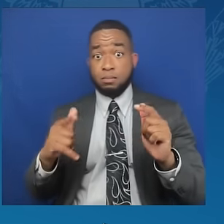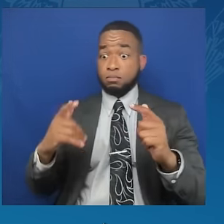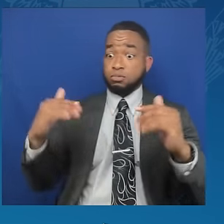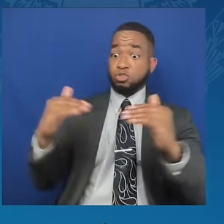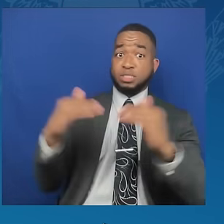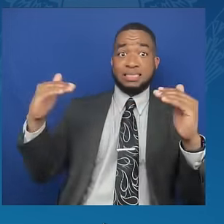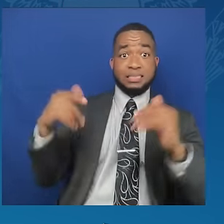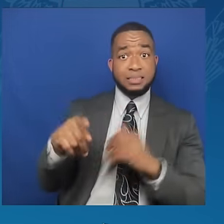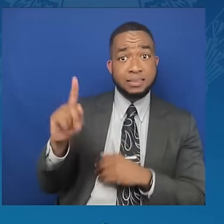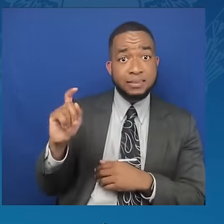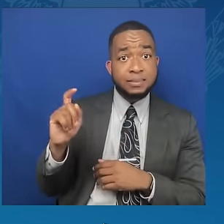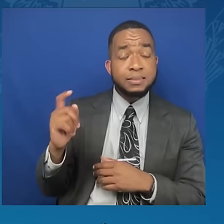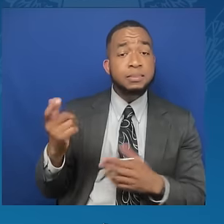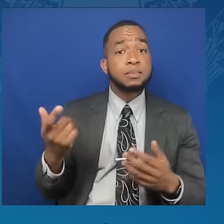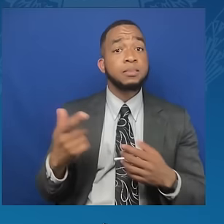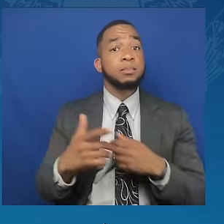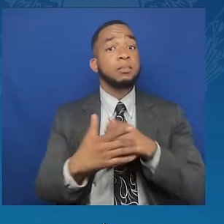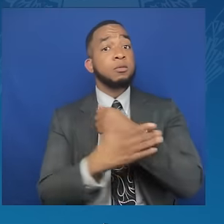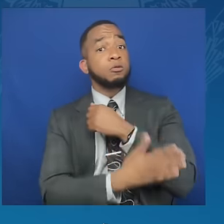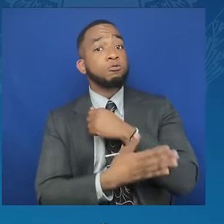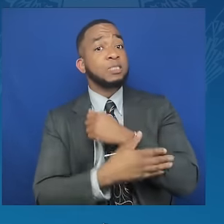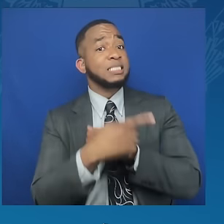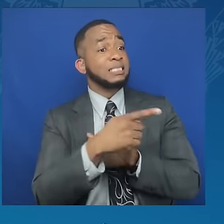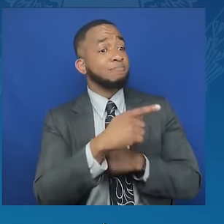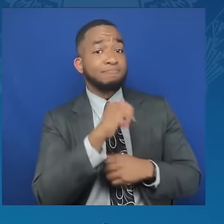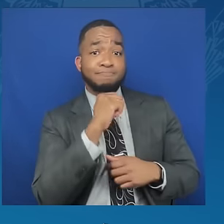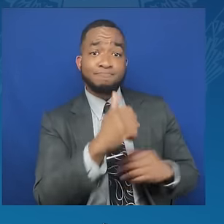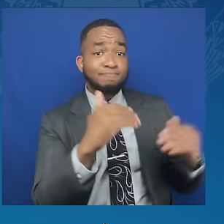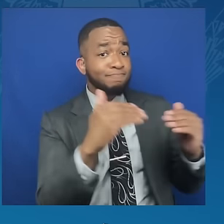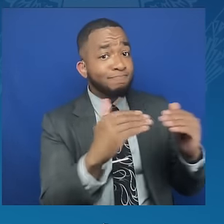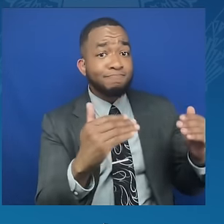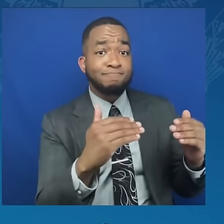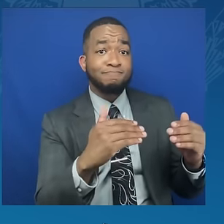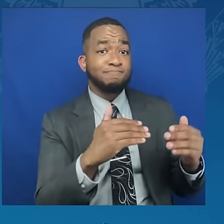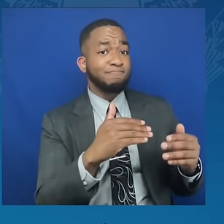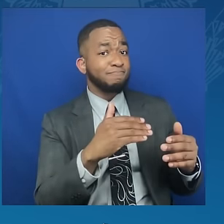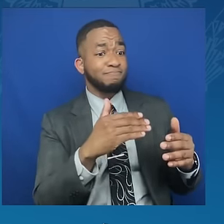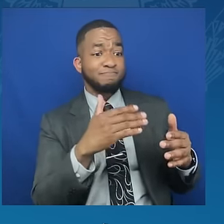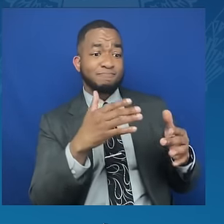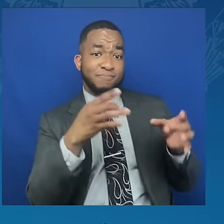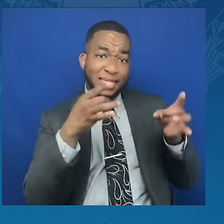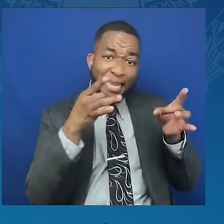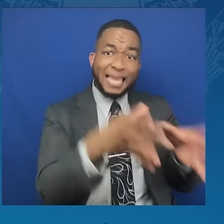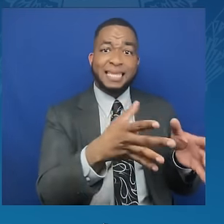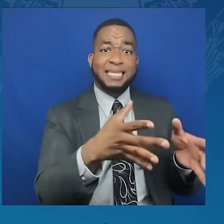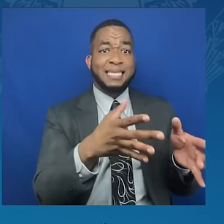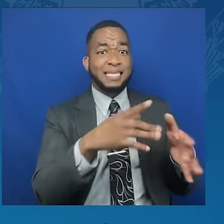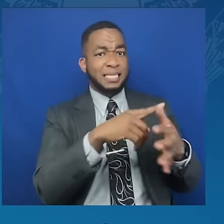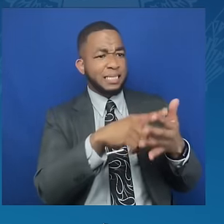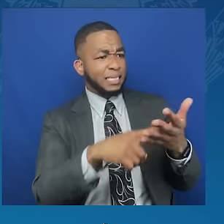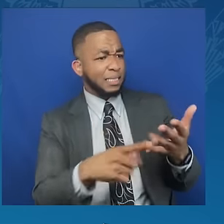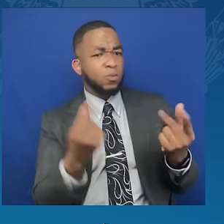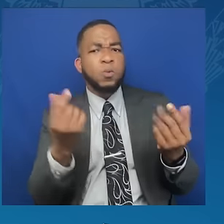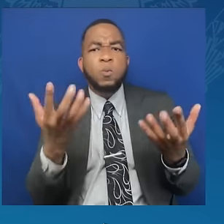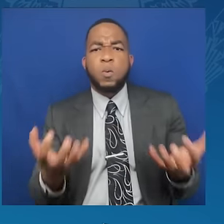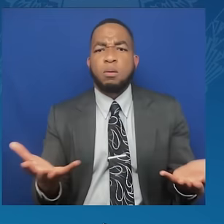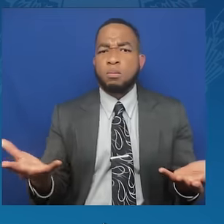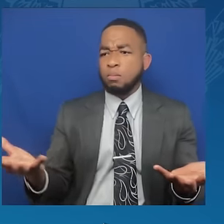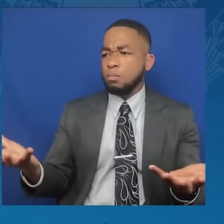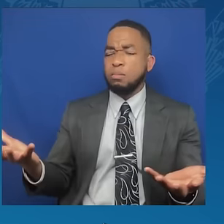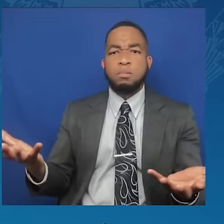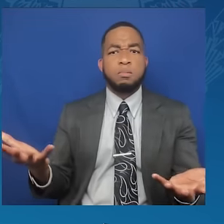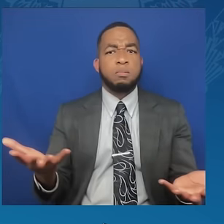hate, and fear? We each have the power to answer that